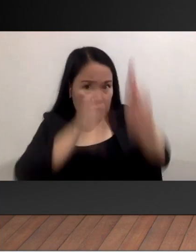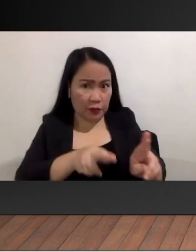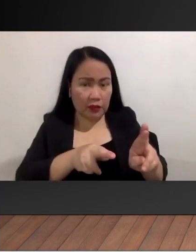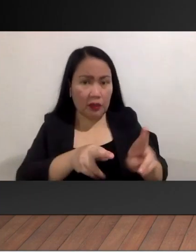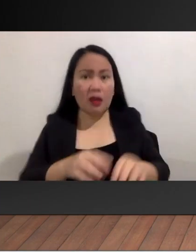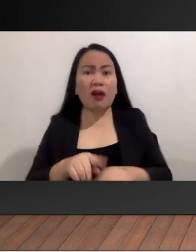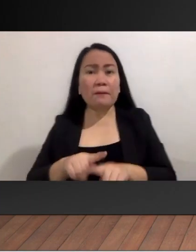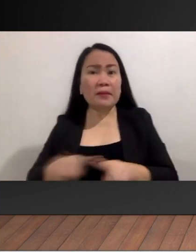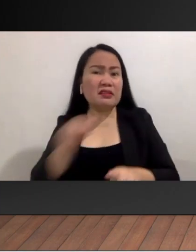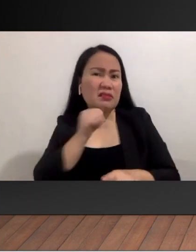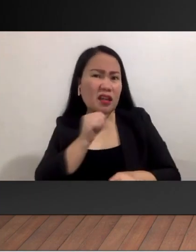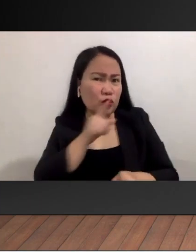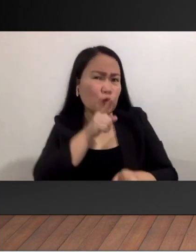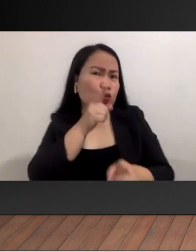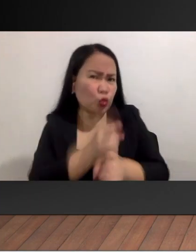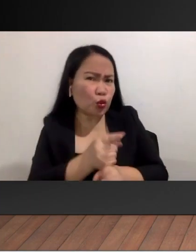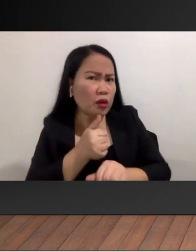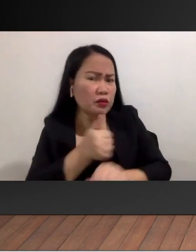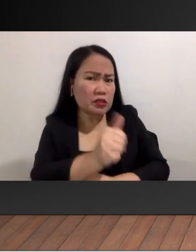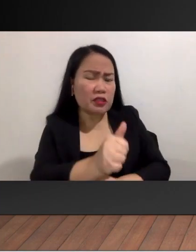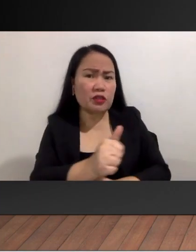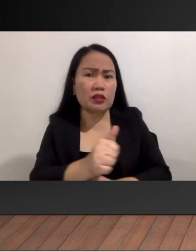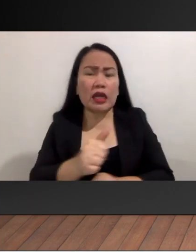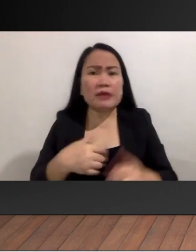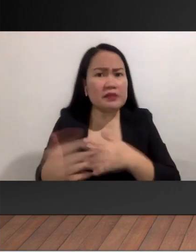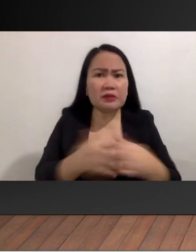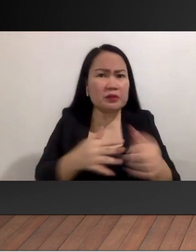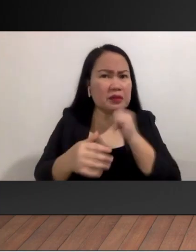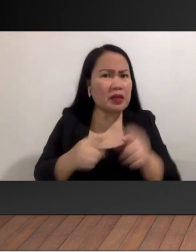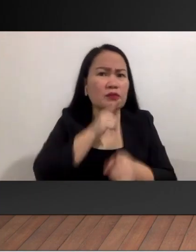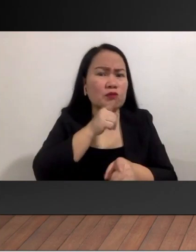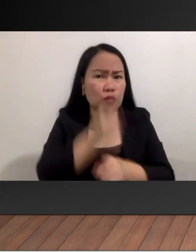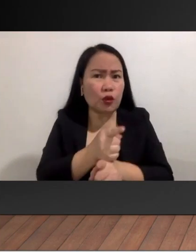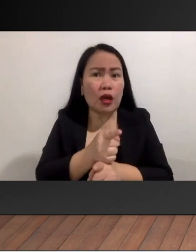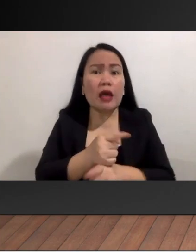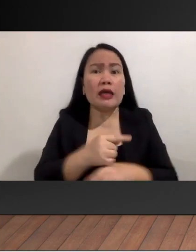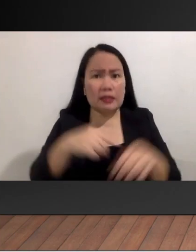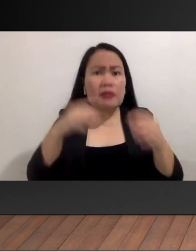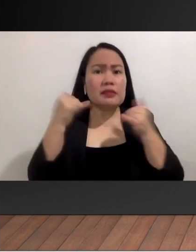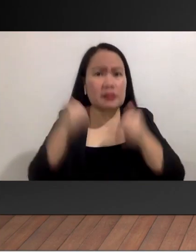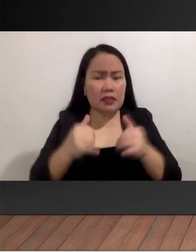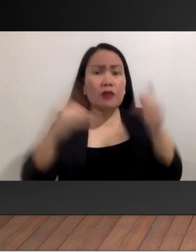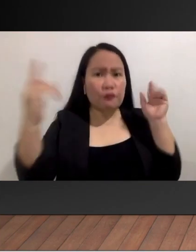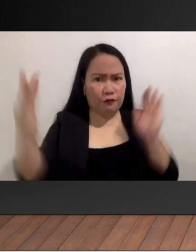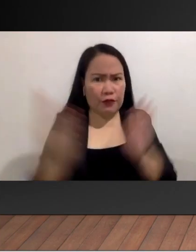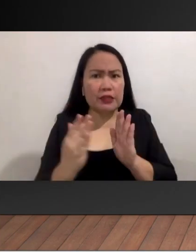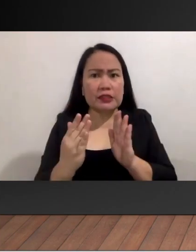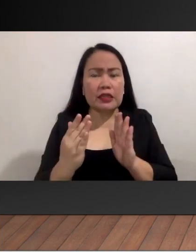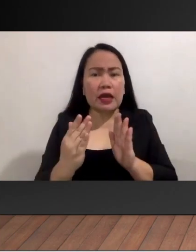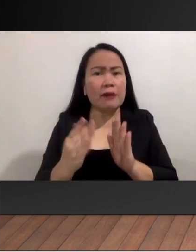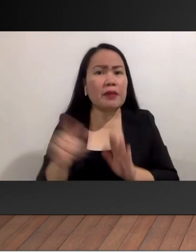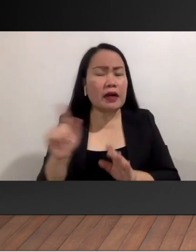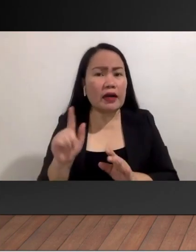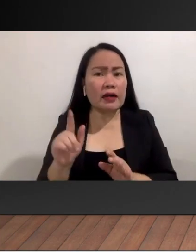the accusations against him, he faced them even against his feelings and being.